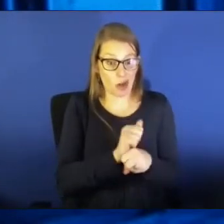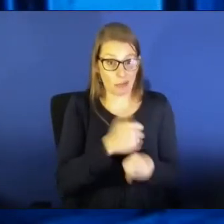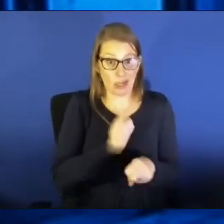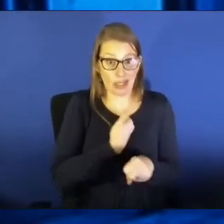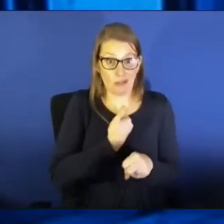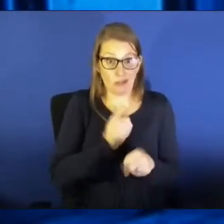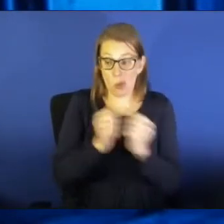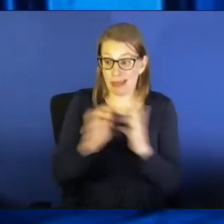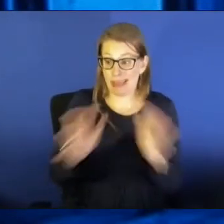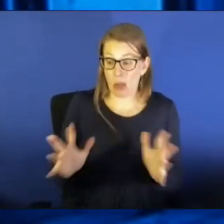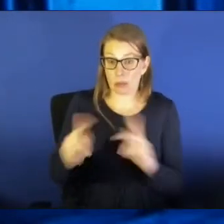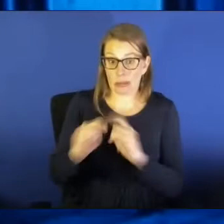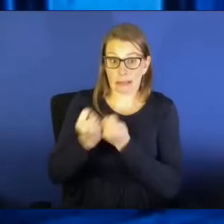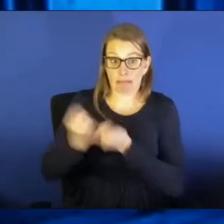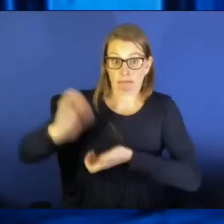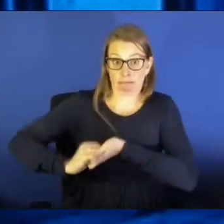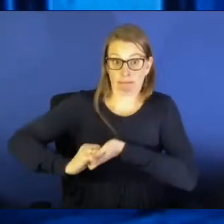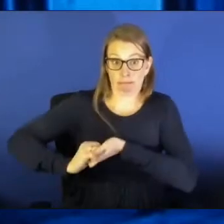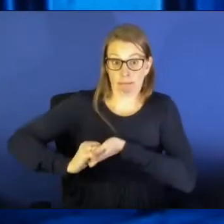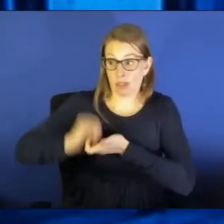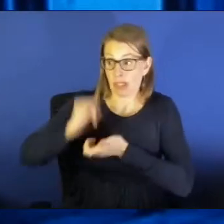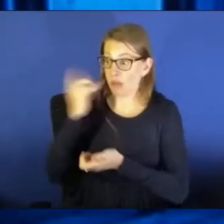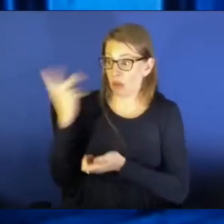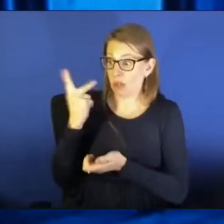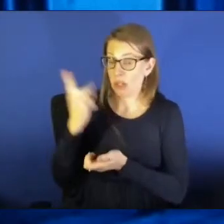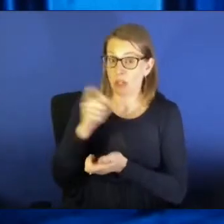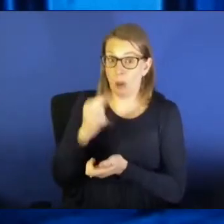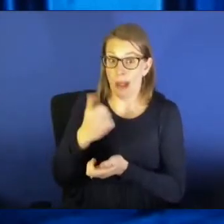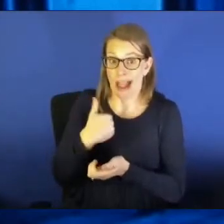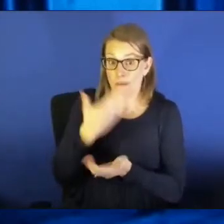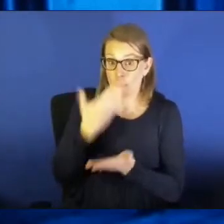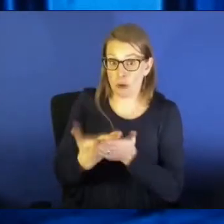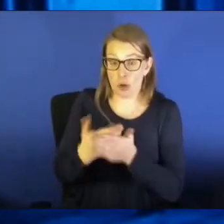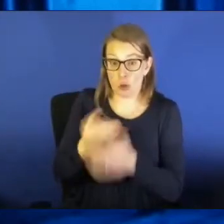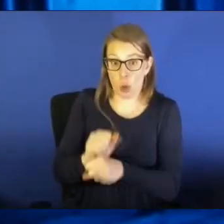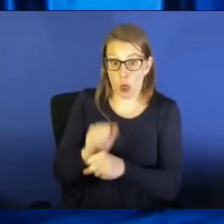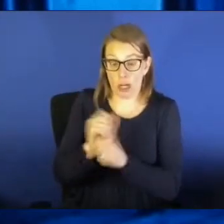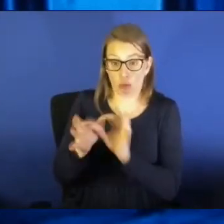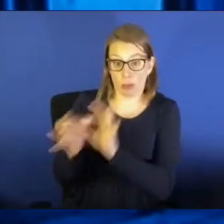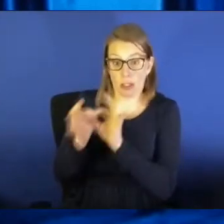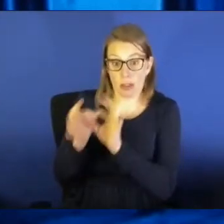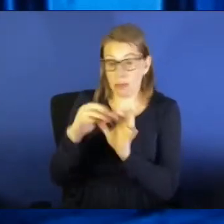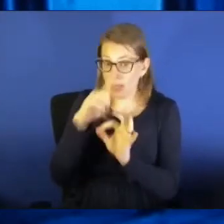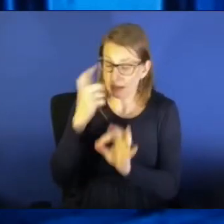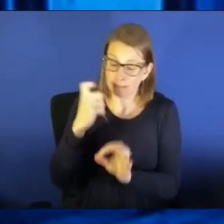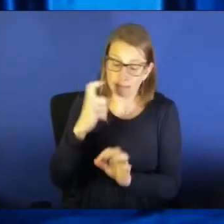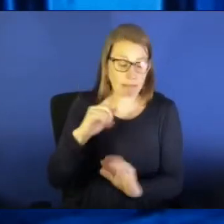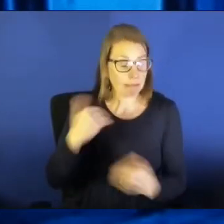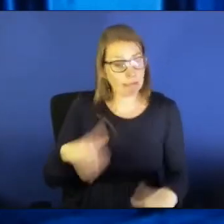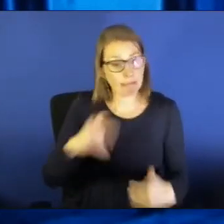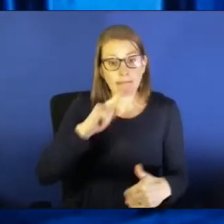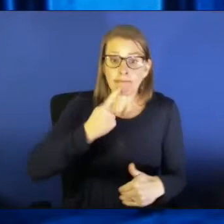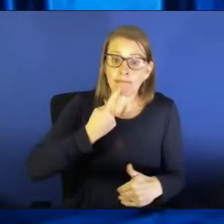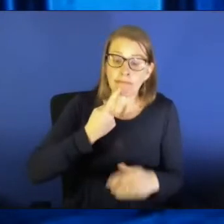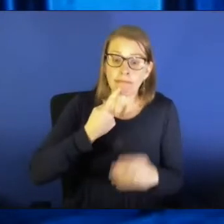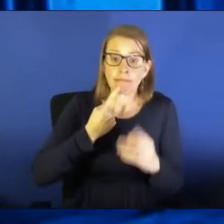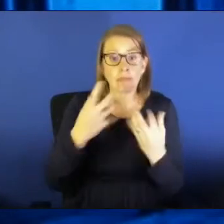don't have a good working relationship. Because it's just so critical. This is a surgical disease. You know, I